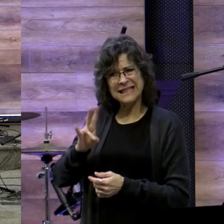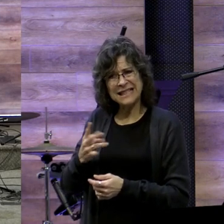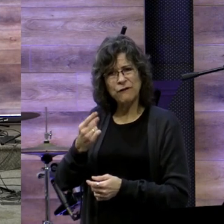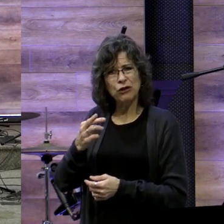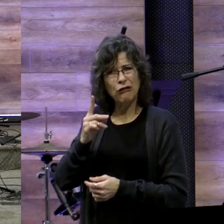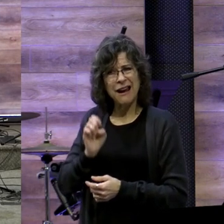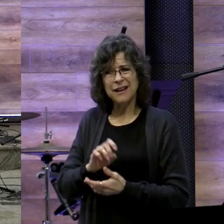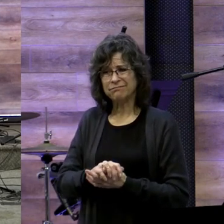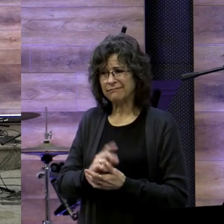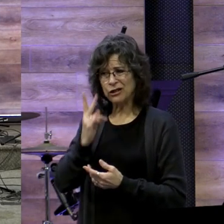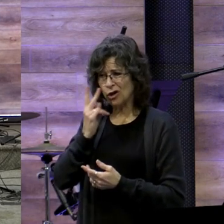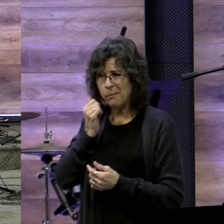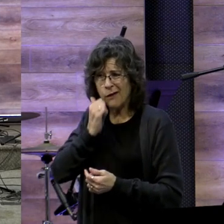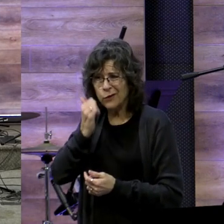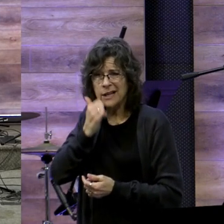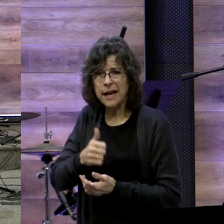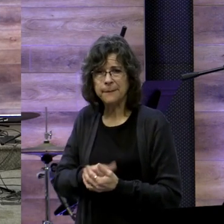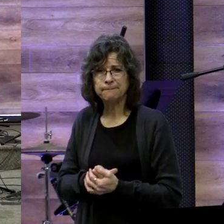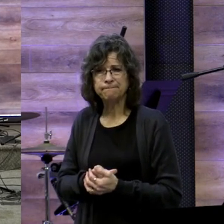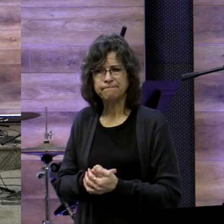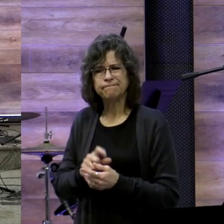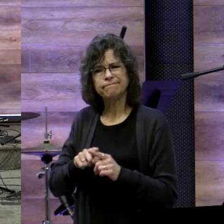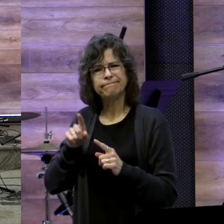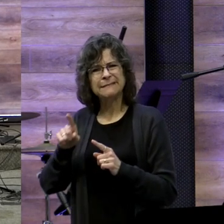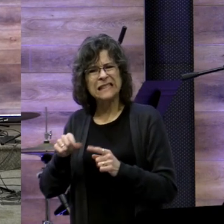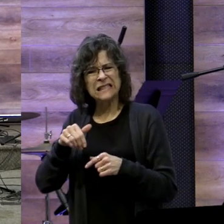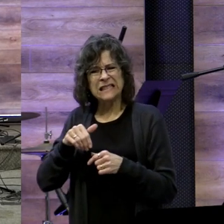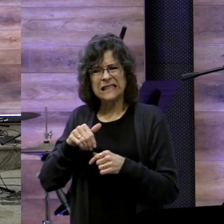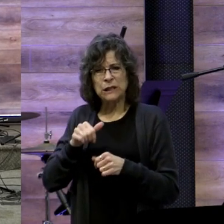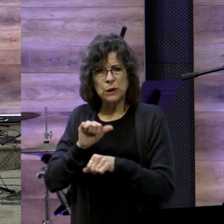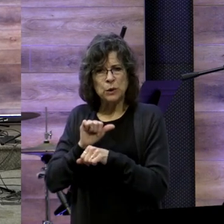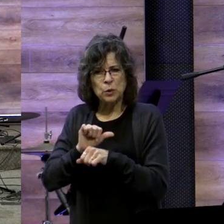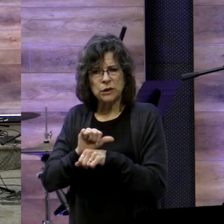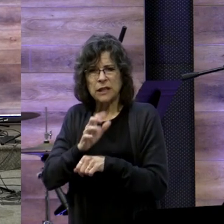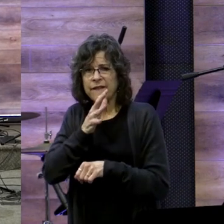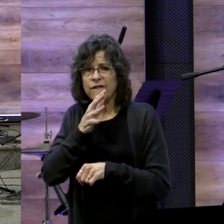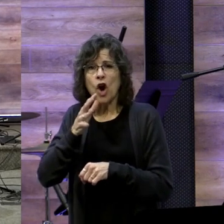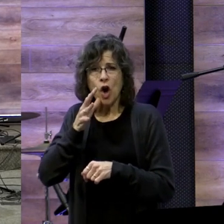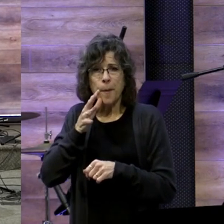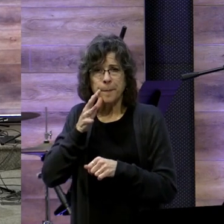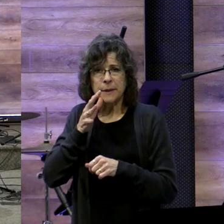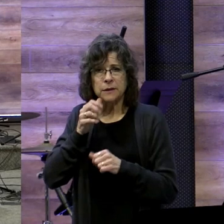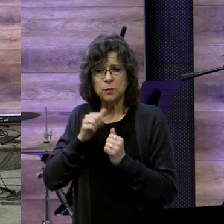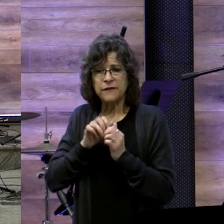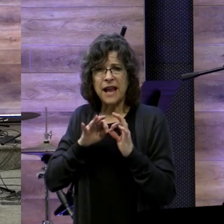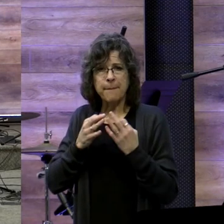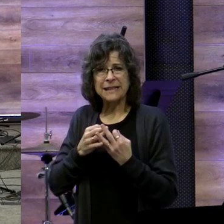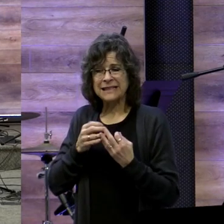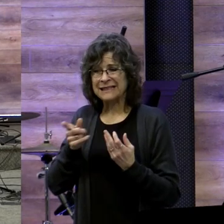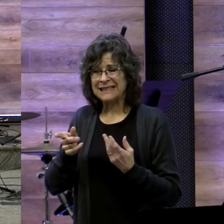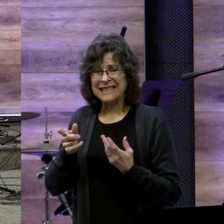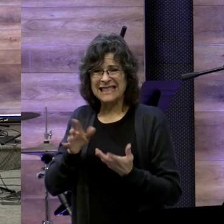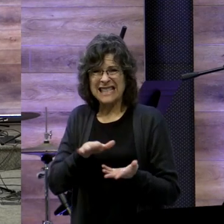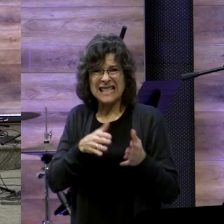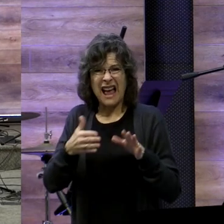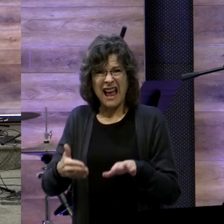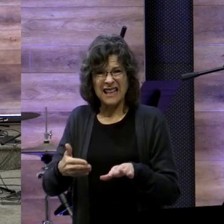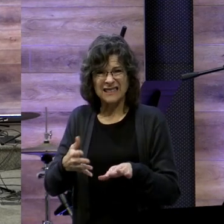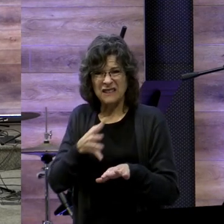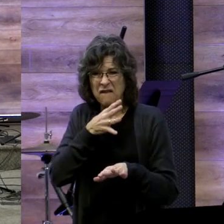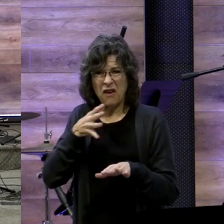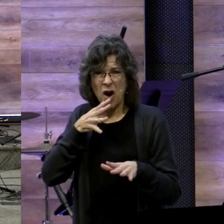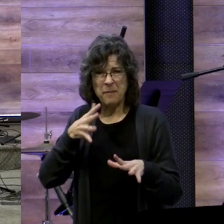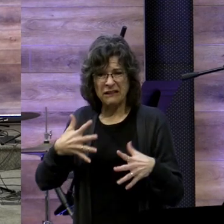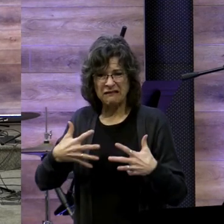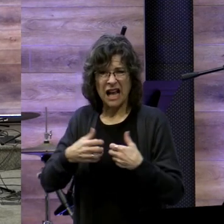day. He died in a farming accident. And this was the first time in my life that I had to deal